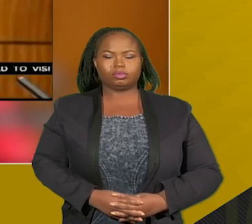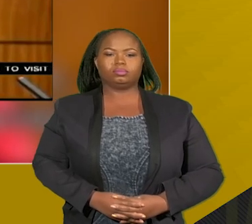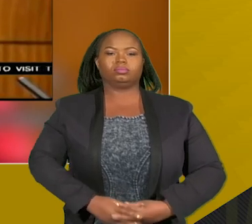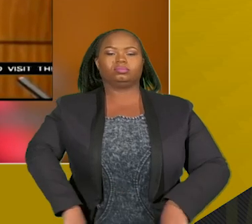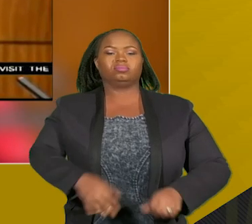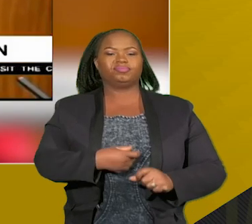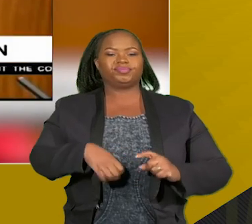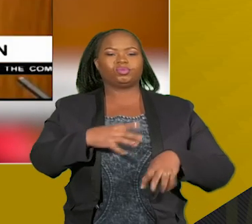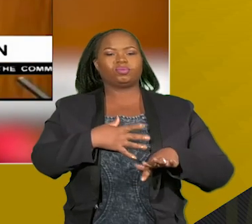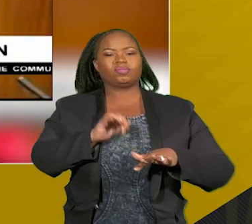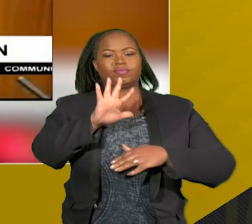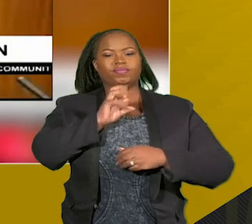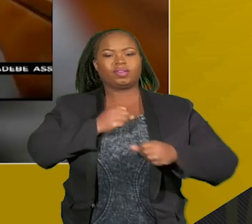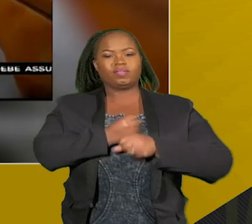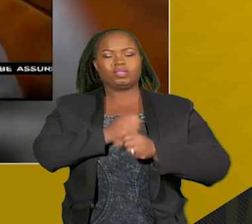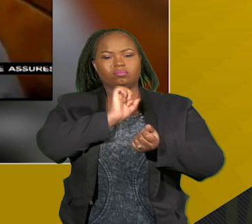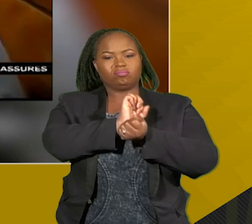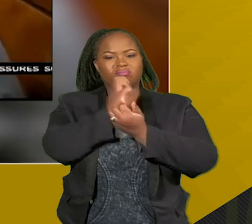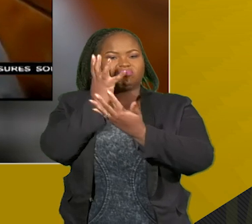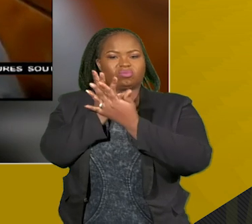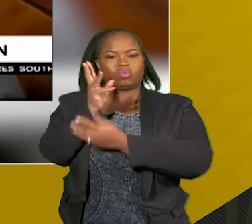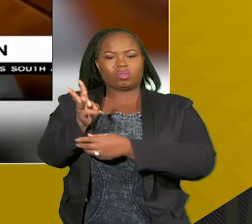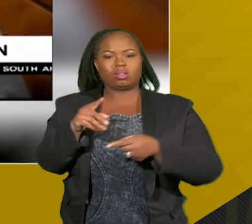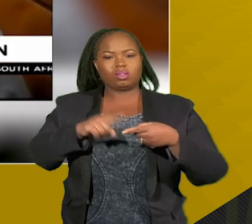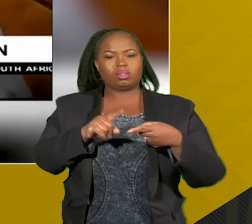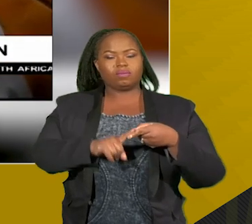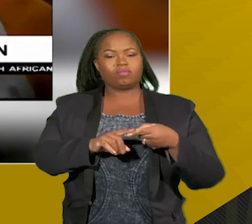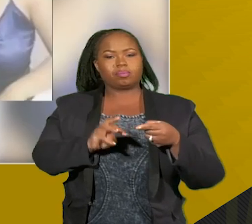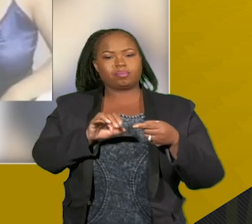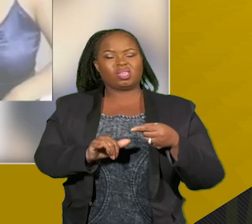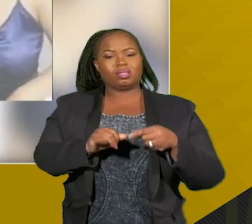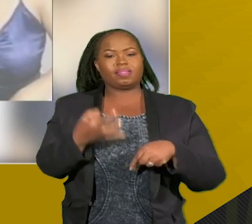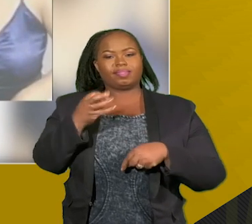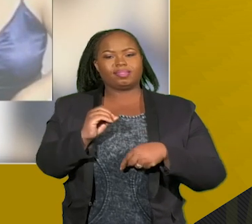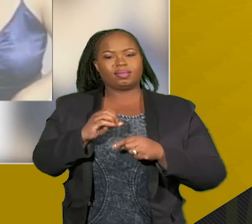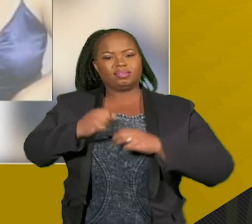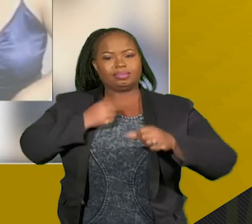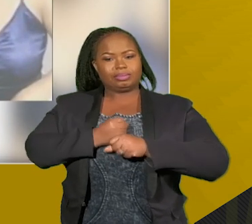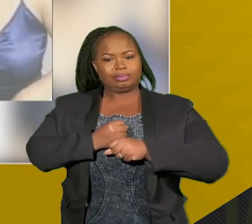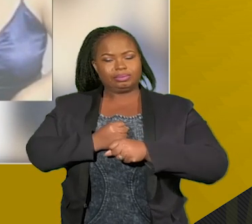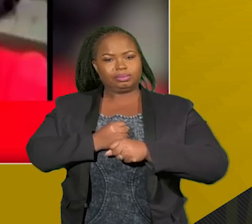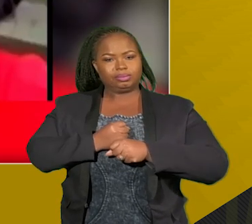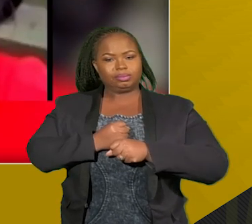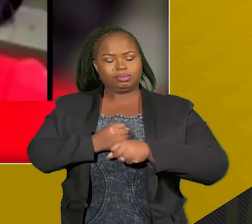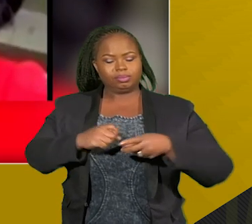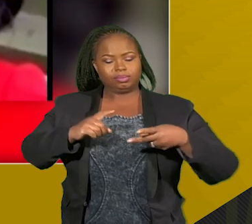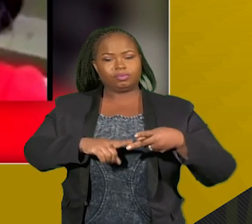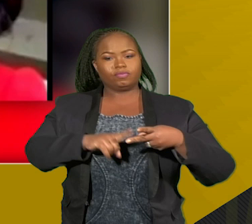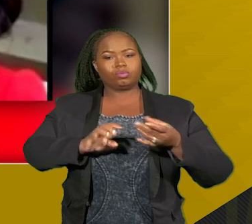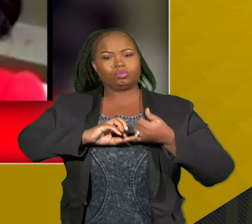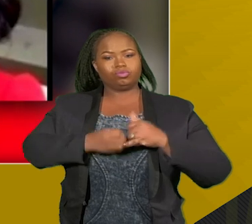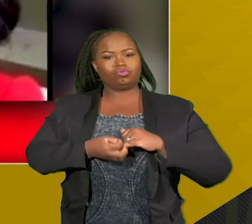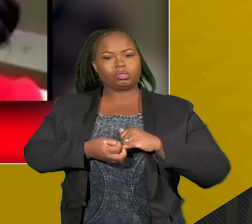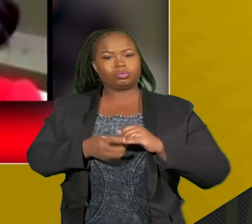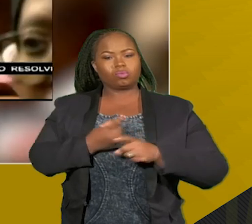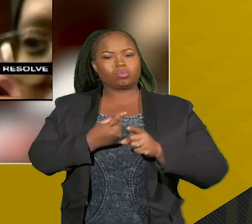assault charge, you are sentenced to 5 years imprisonment. For murder, you are sentenced to 30 years imprisonment. For the attempt to